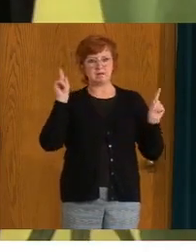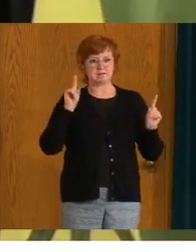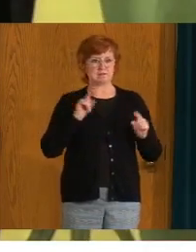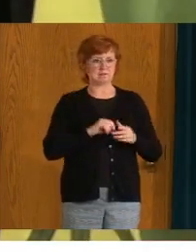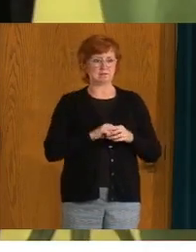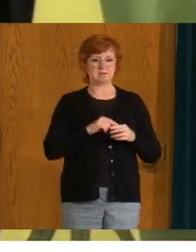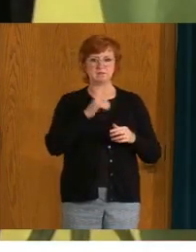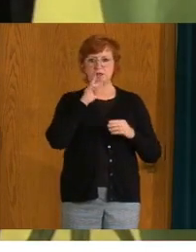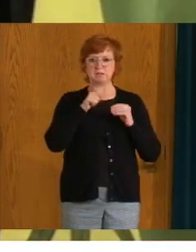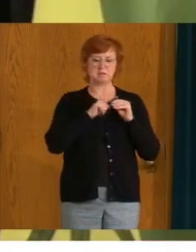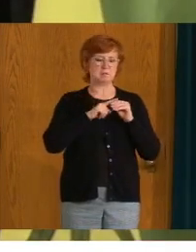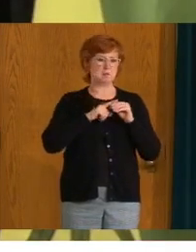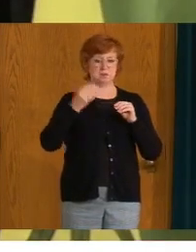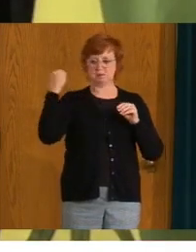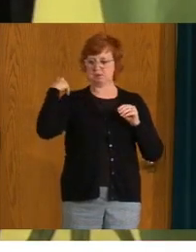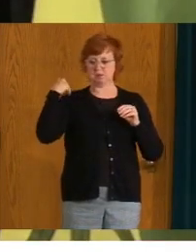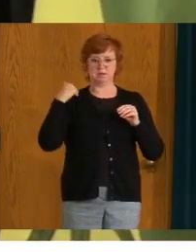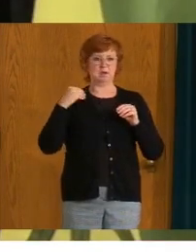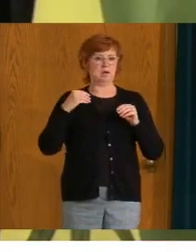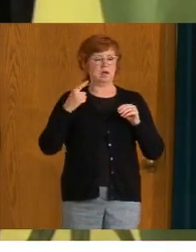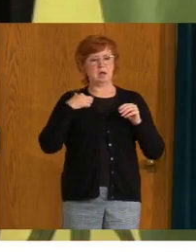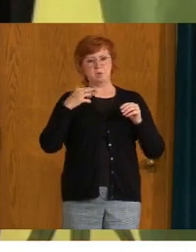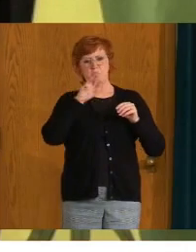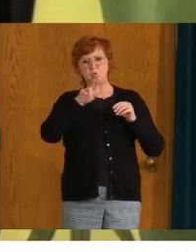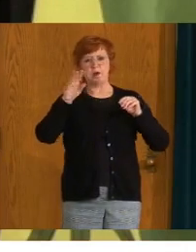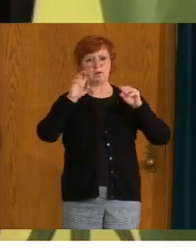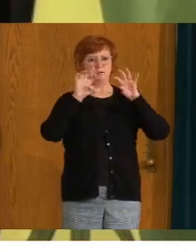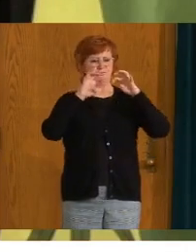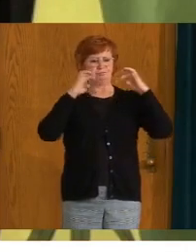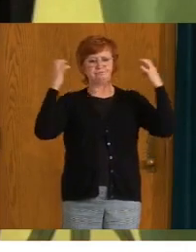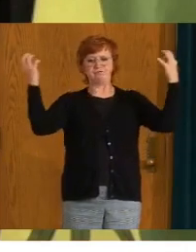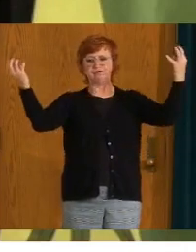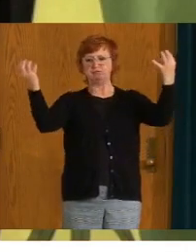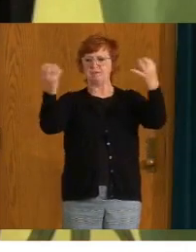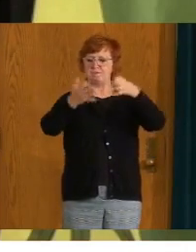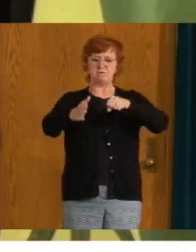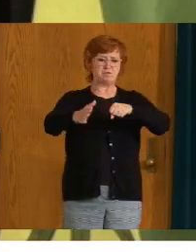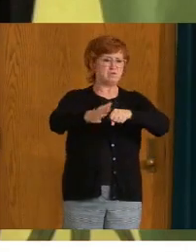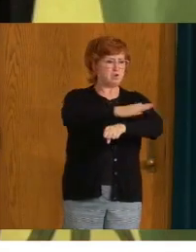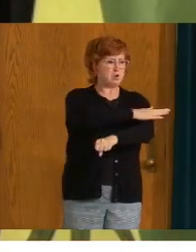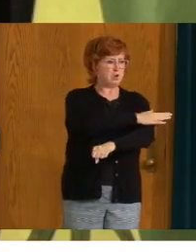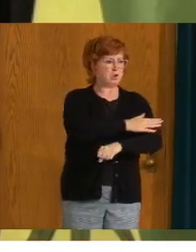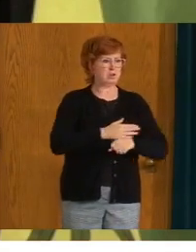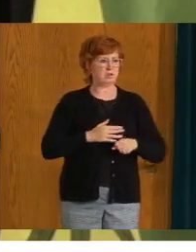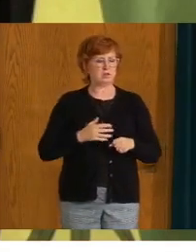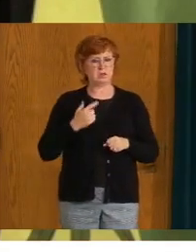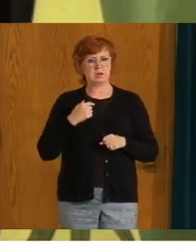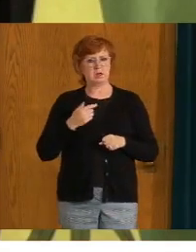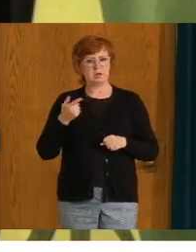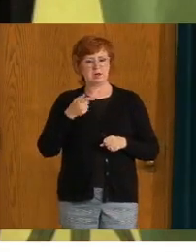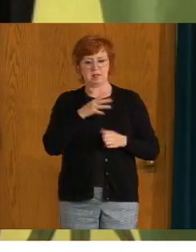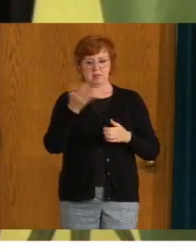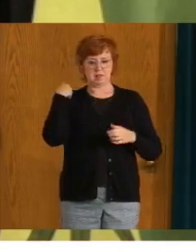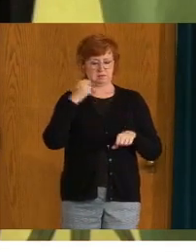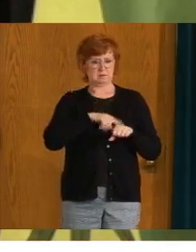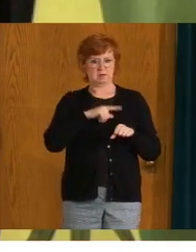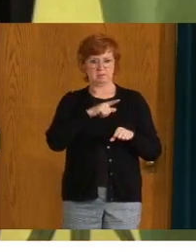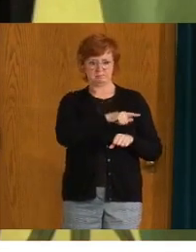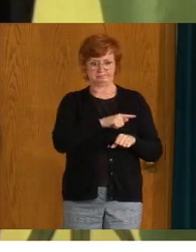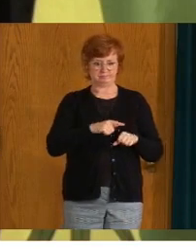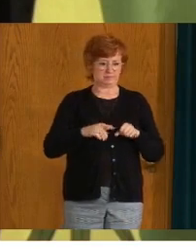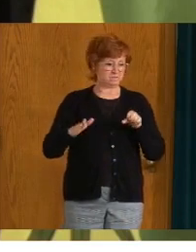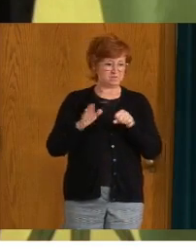talked about filling up Mosaic Stadium, there was still not a lot of clarity there. We weren't sure whether it was going to be gradual, whether we were going to be able to